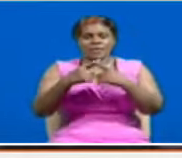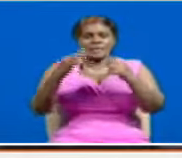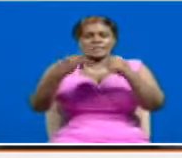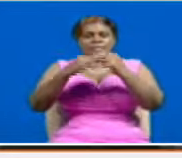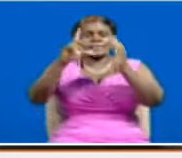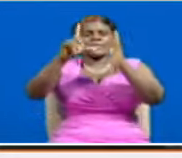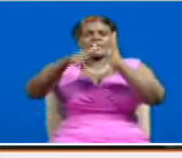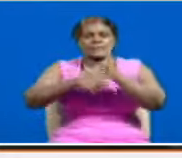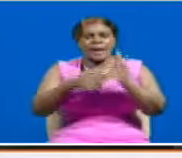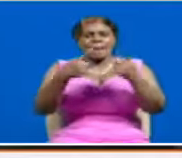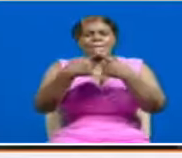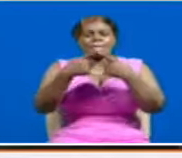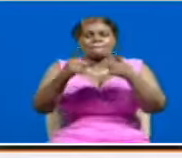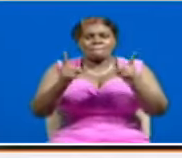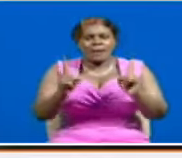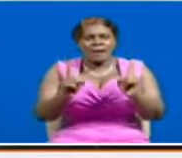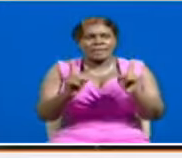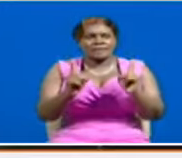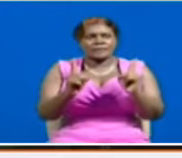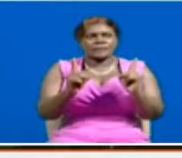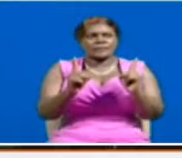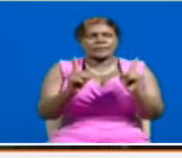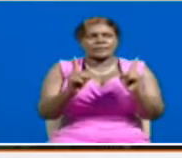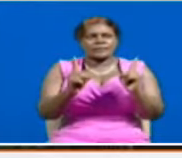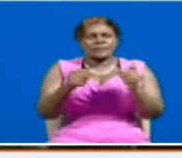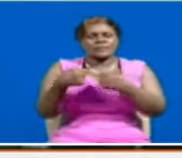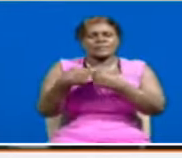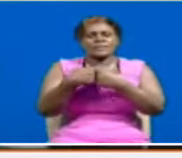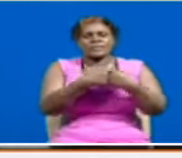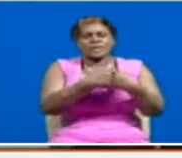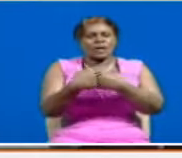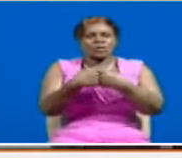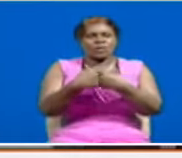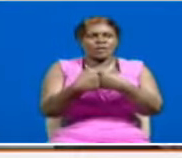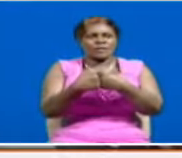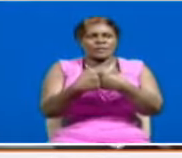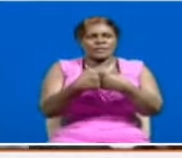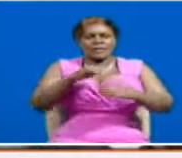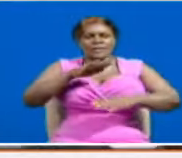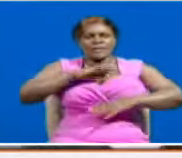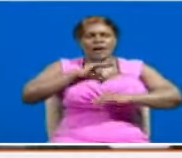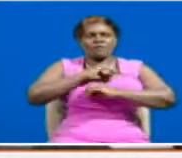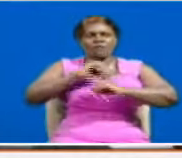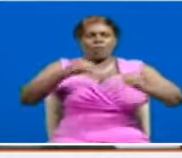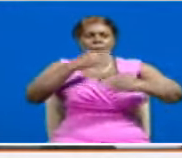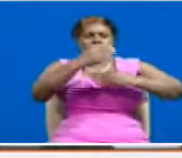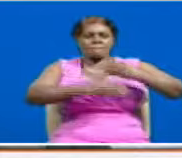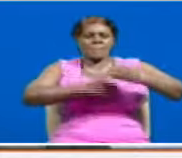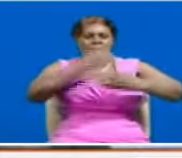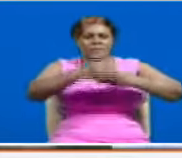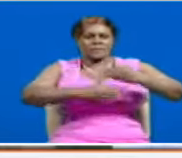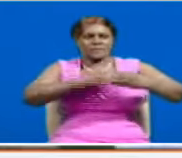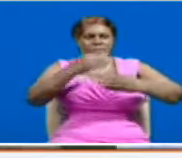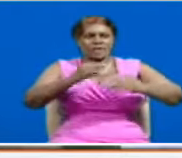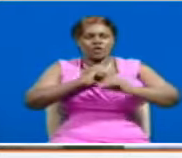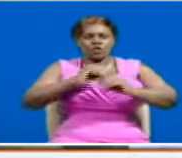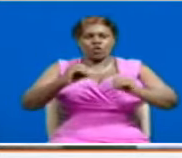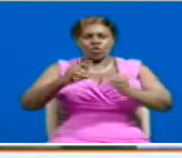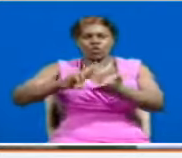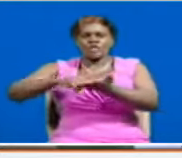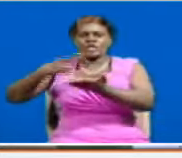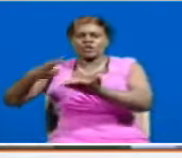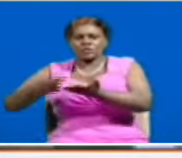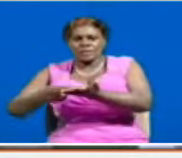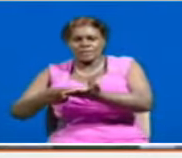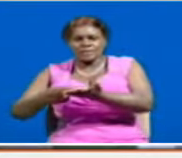later, however, public schools are still grappling with the issue of inadequate learning materials, no equipment in